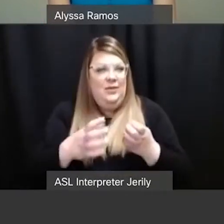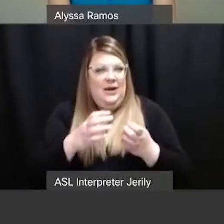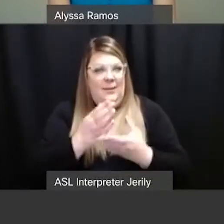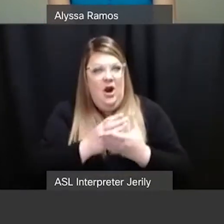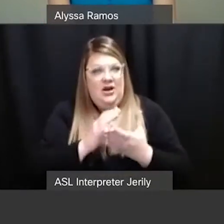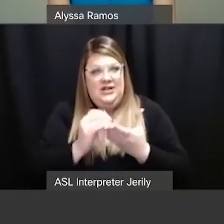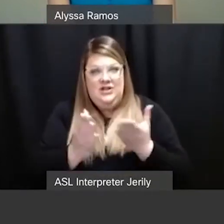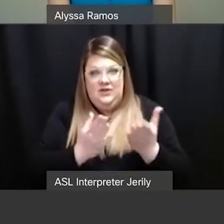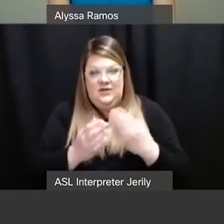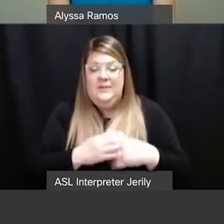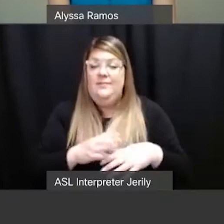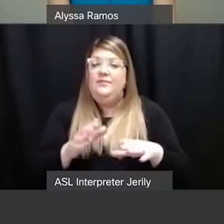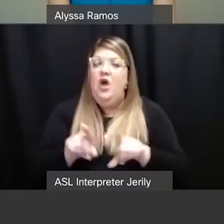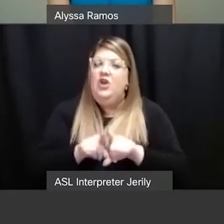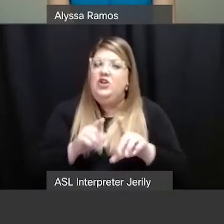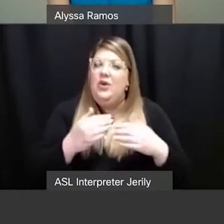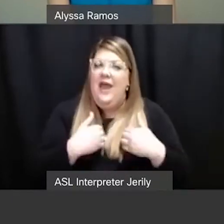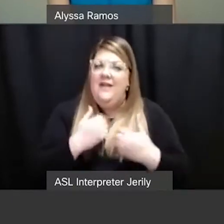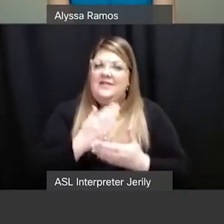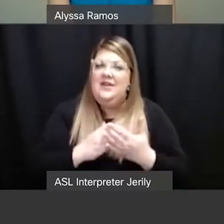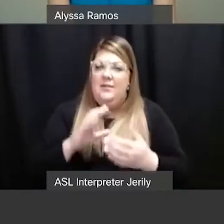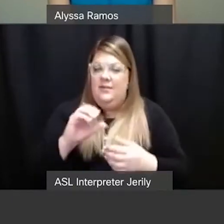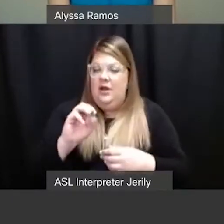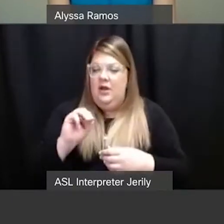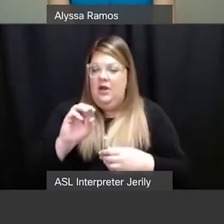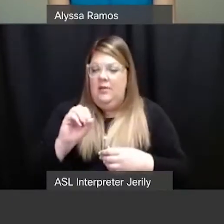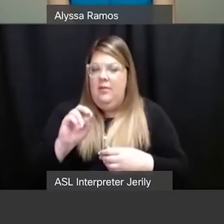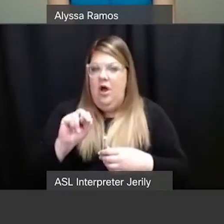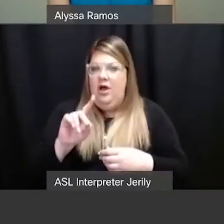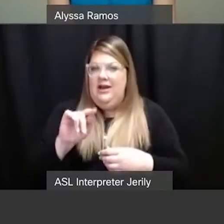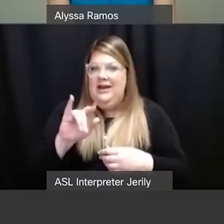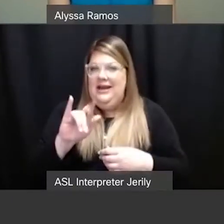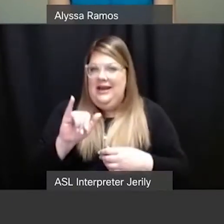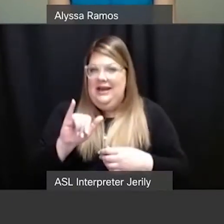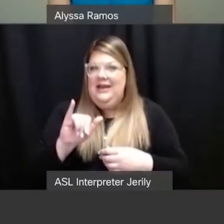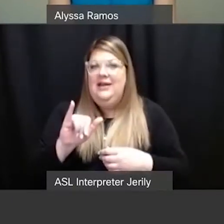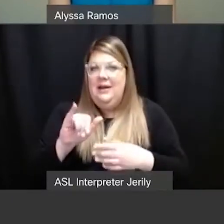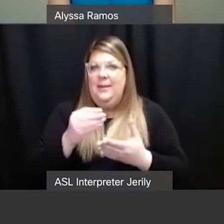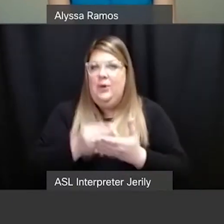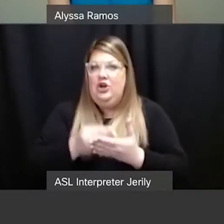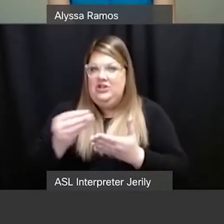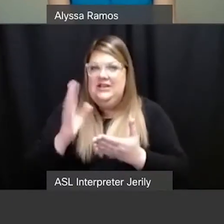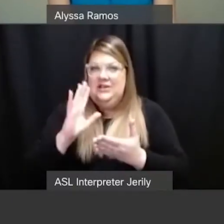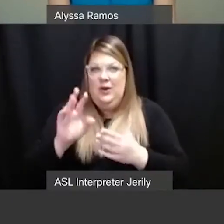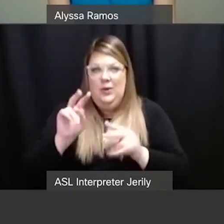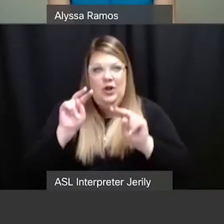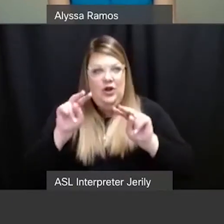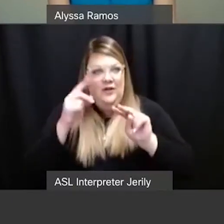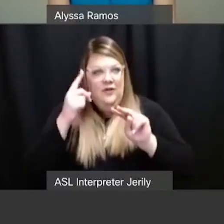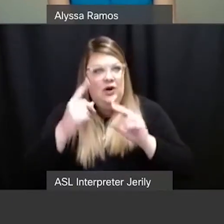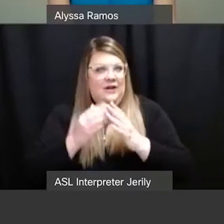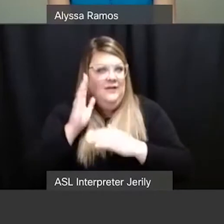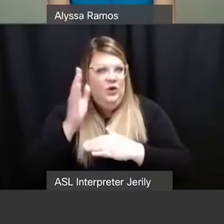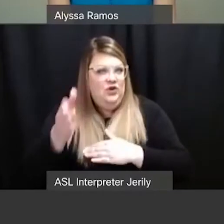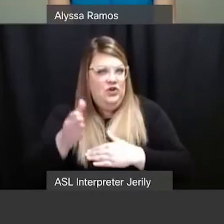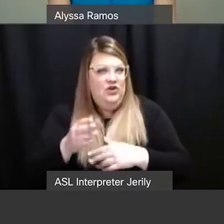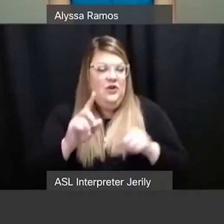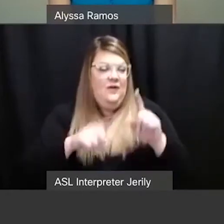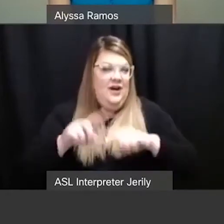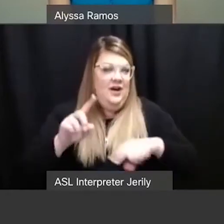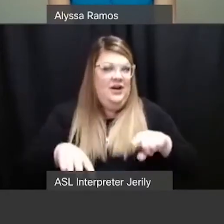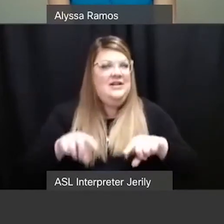of commodity purchases that we will be needing to make in the near future. So we'll be looking for various step voltage